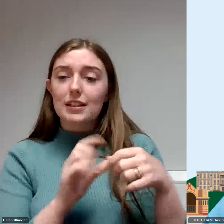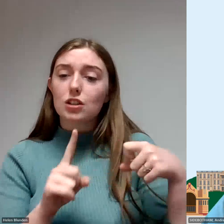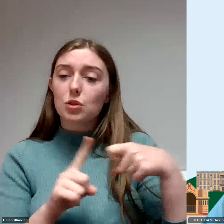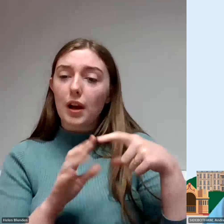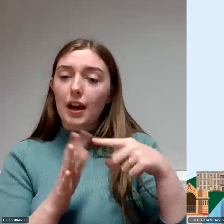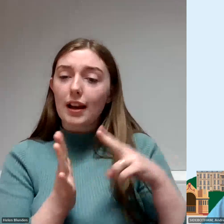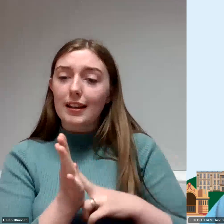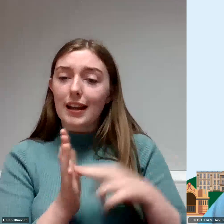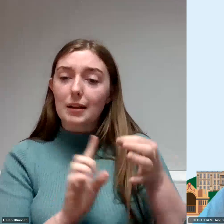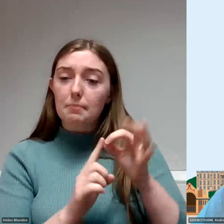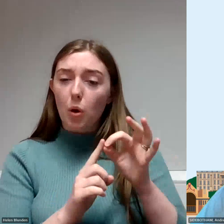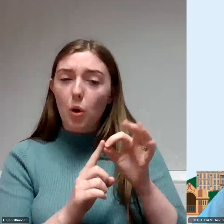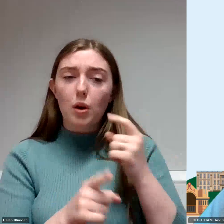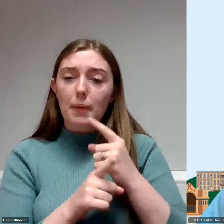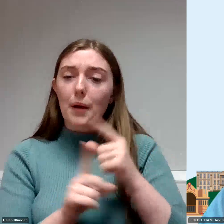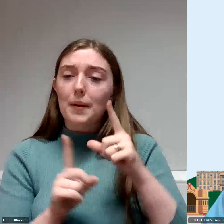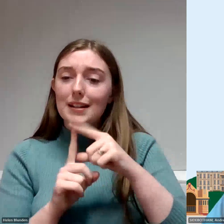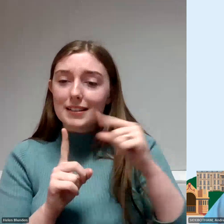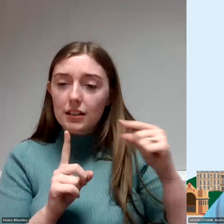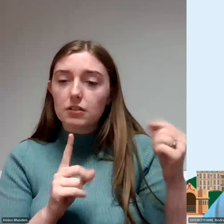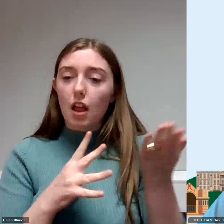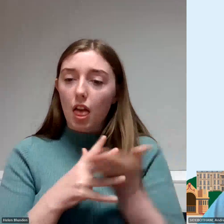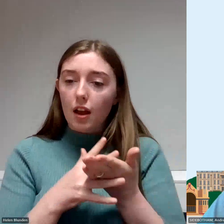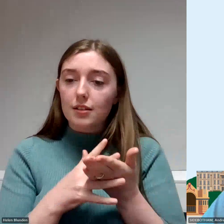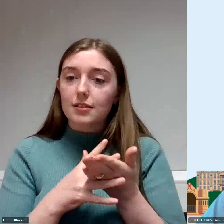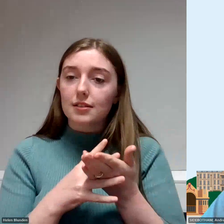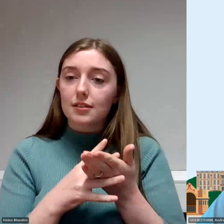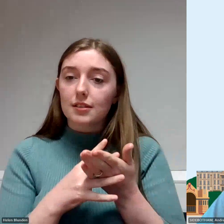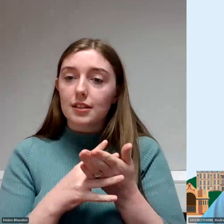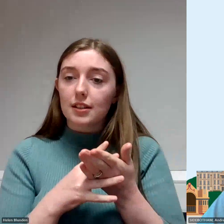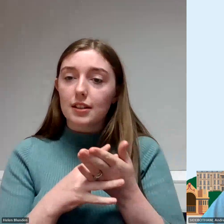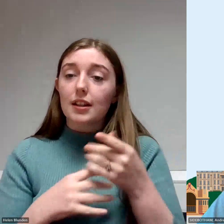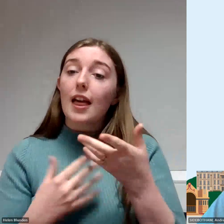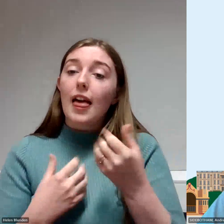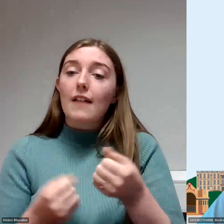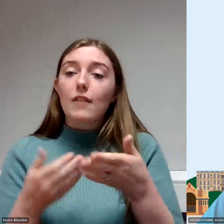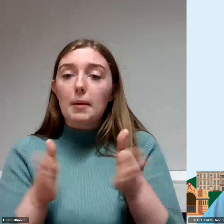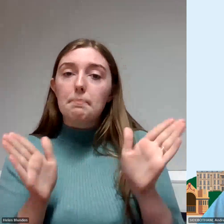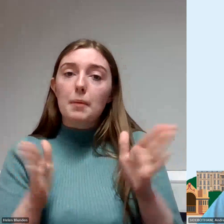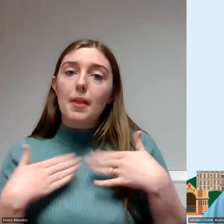digital. So what we did through our public health locality, we've got quite a lot